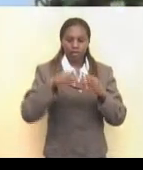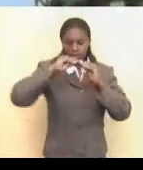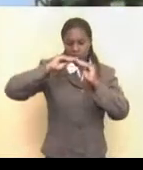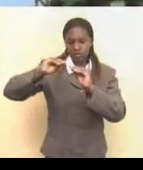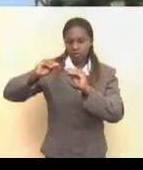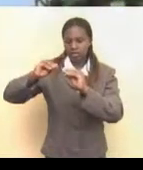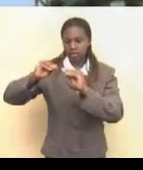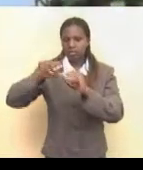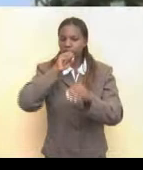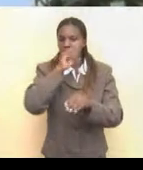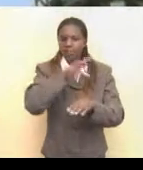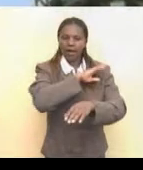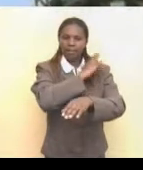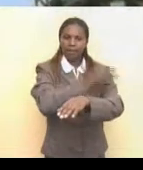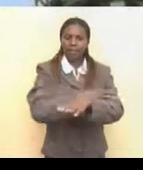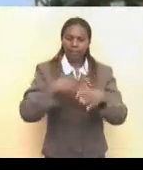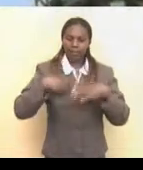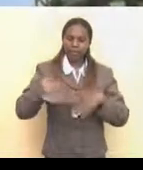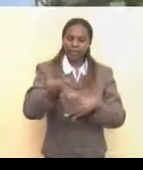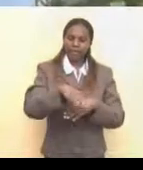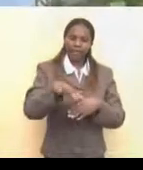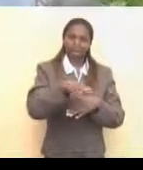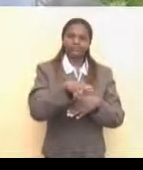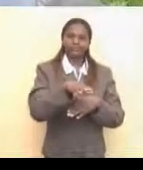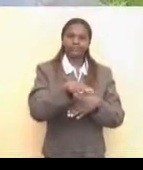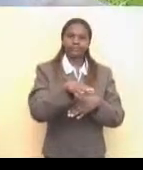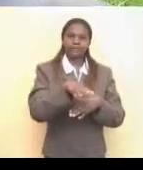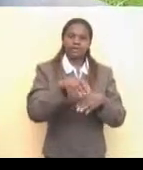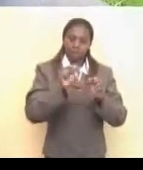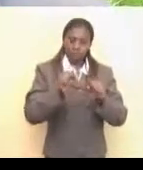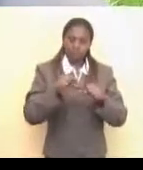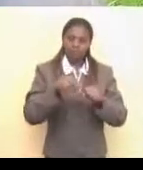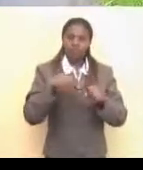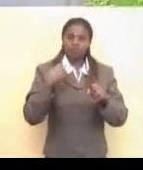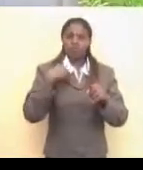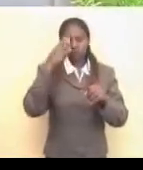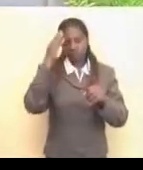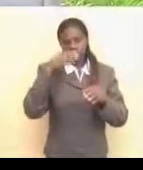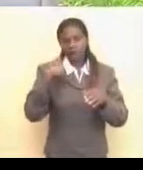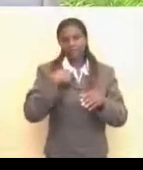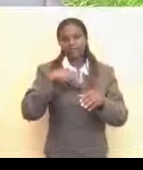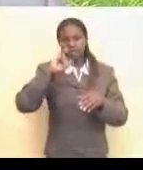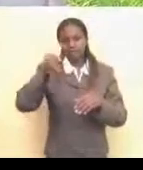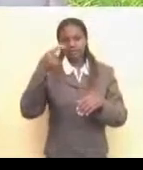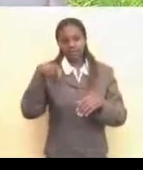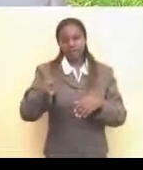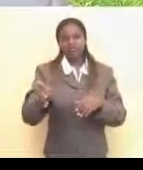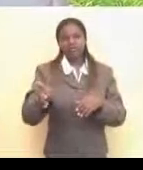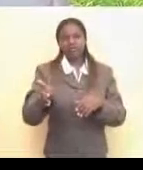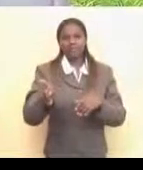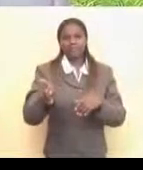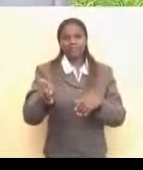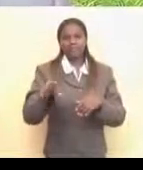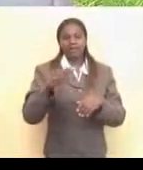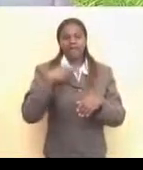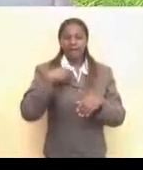educate, inform and empower people at the grassroots to be able to claim justice for themselves. We have what we call